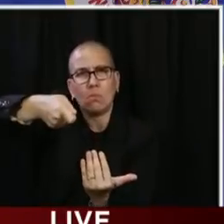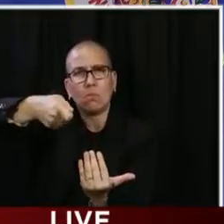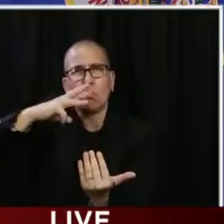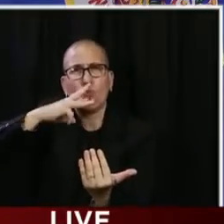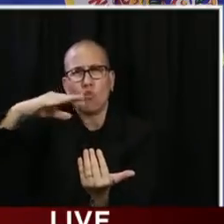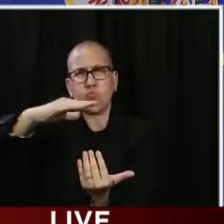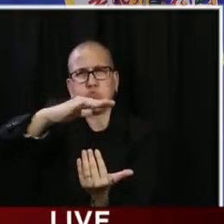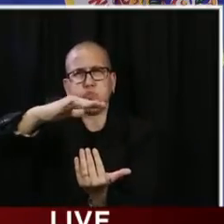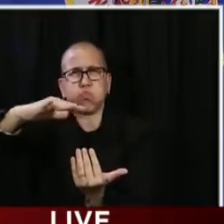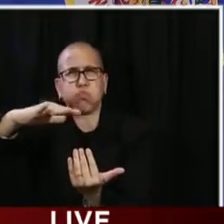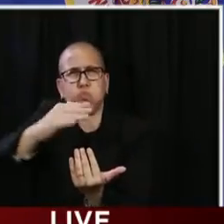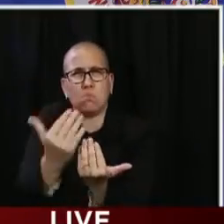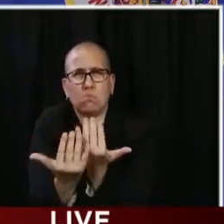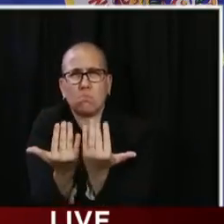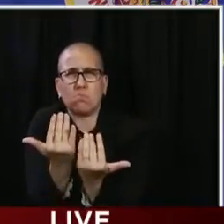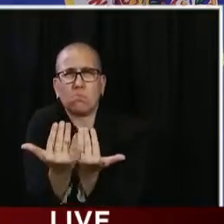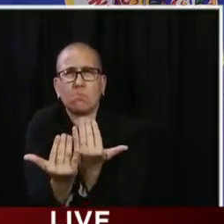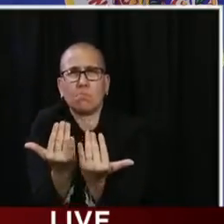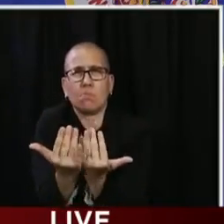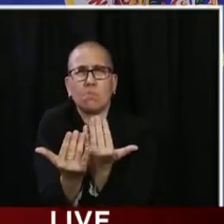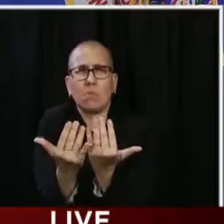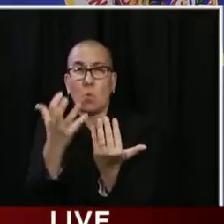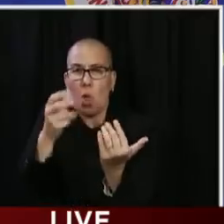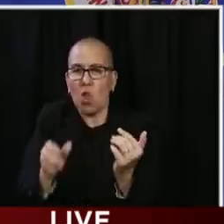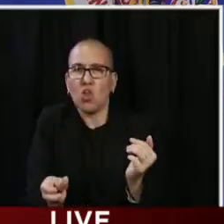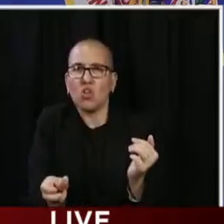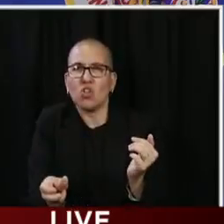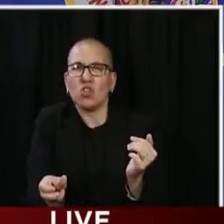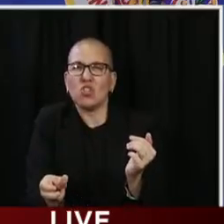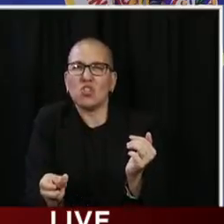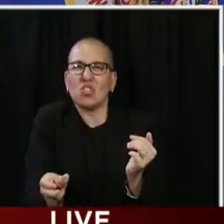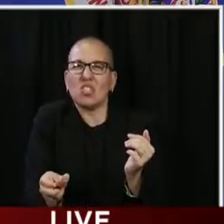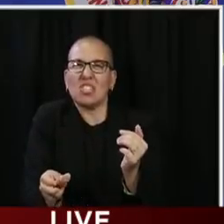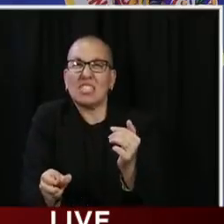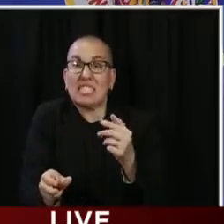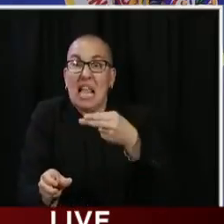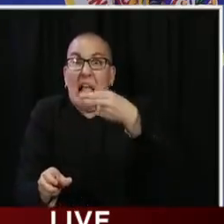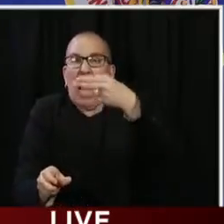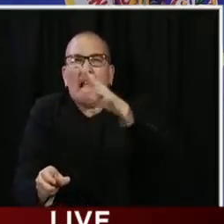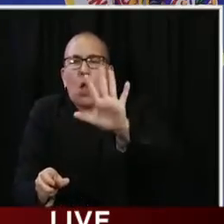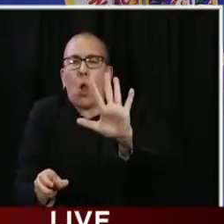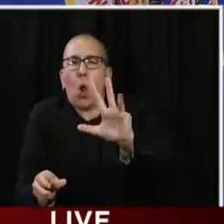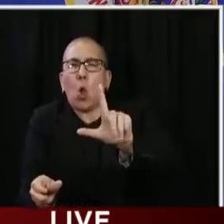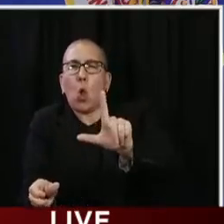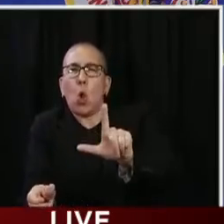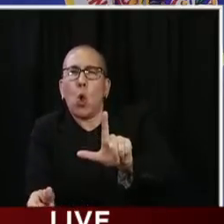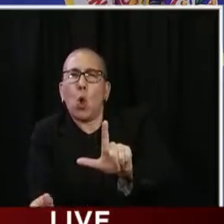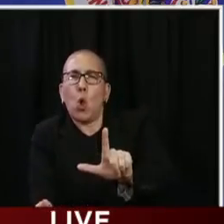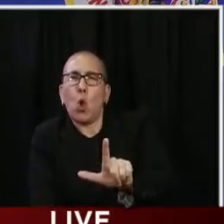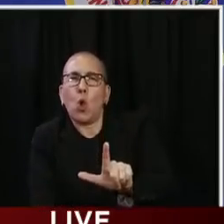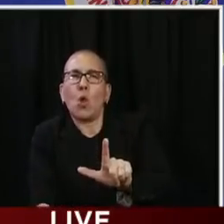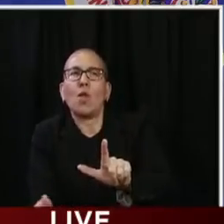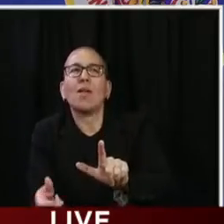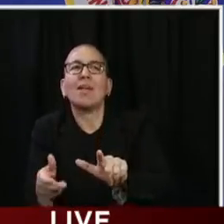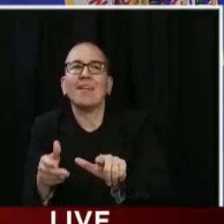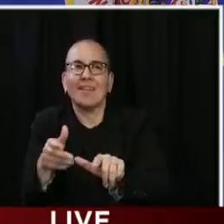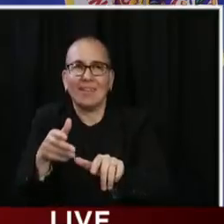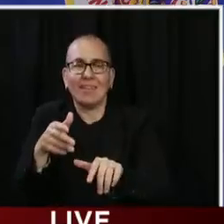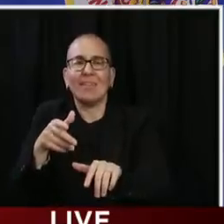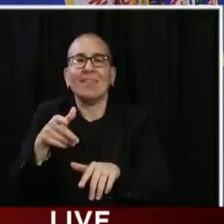comes at a cost to those elective surgeries and all those things. If you let it go on its own, it will boil over and